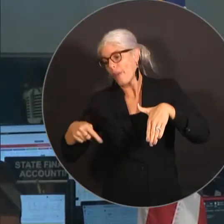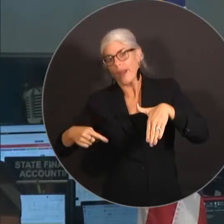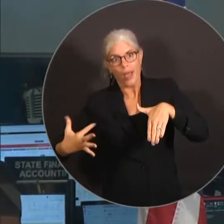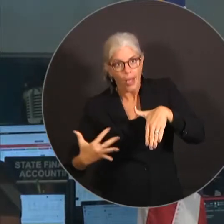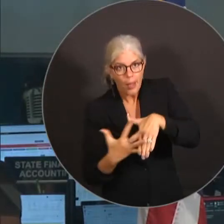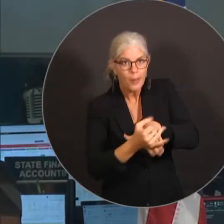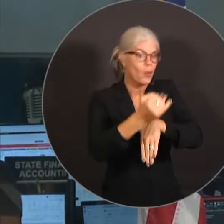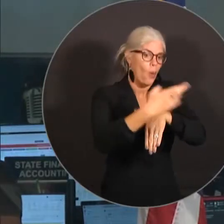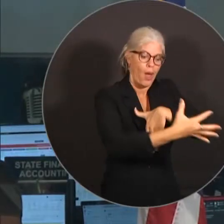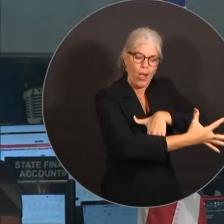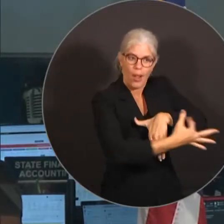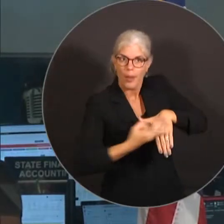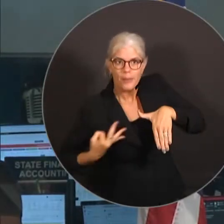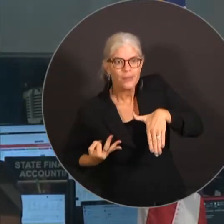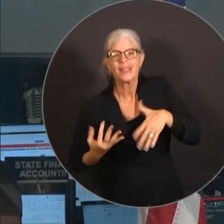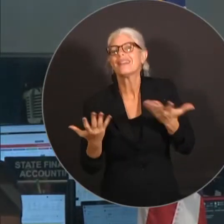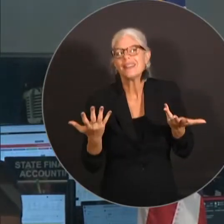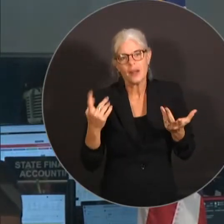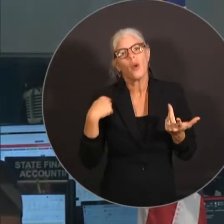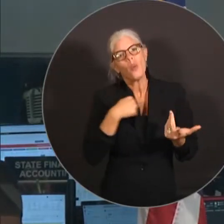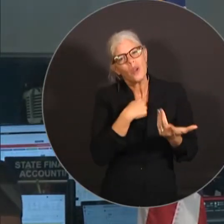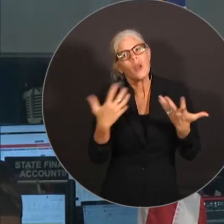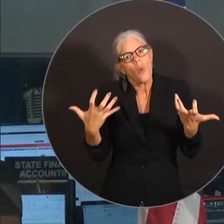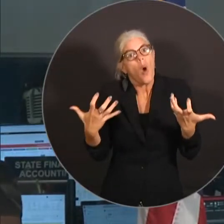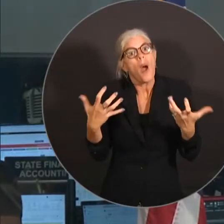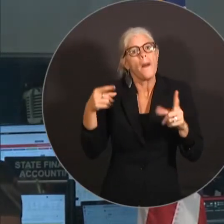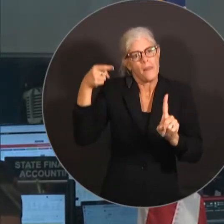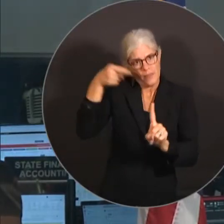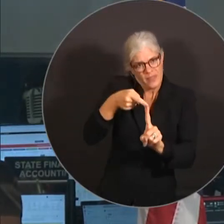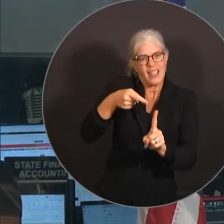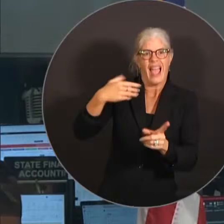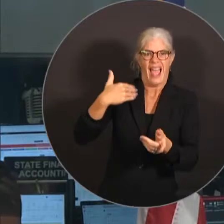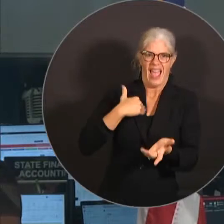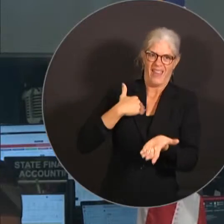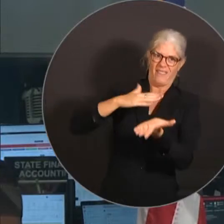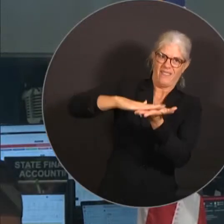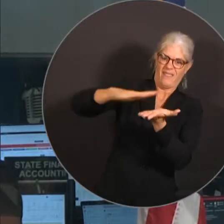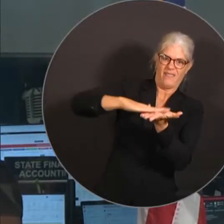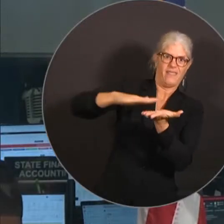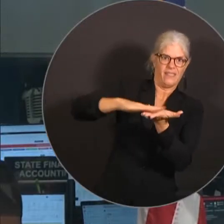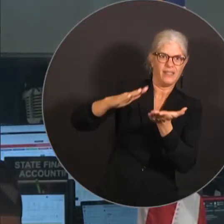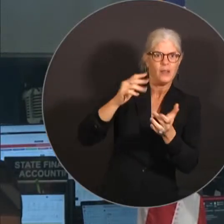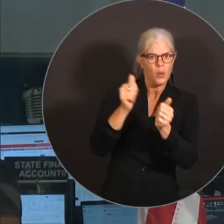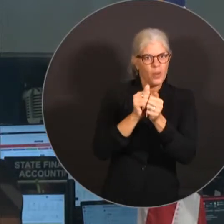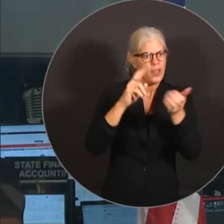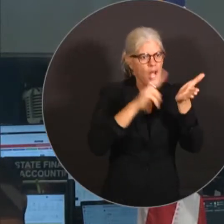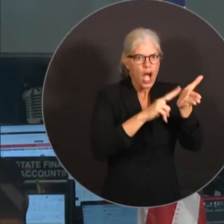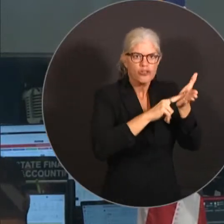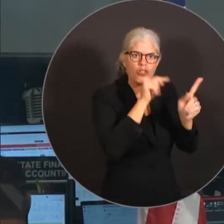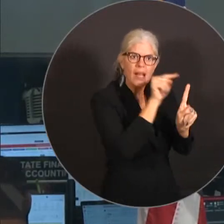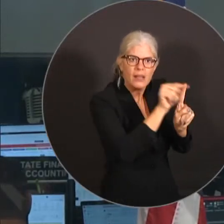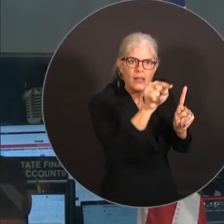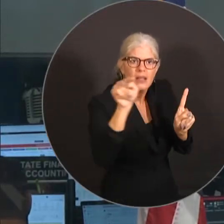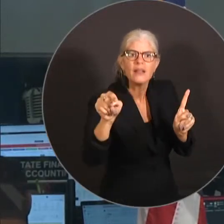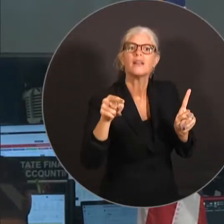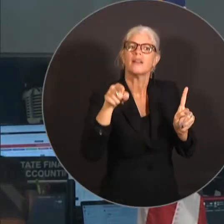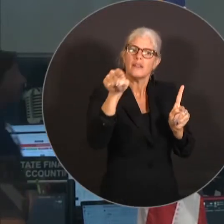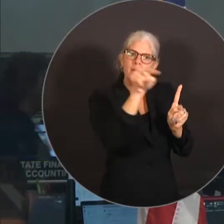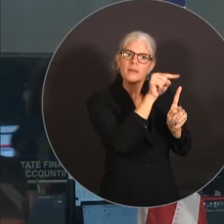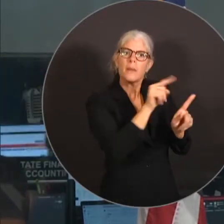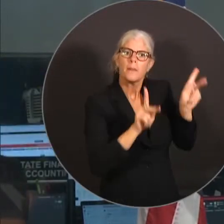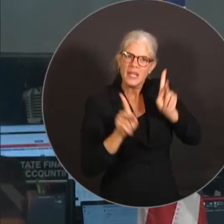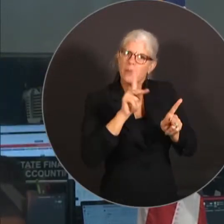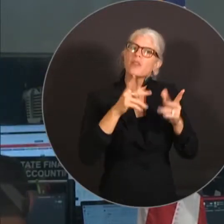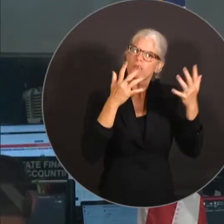so we want to be able to have them with contractors and have them have things working with the